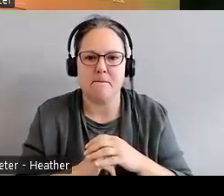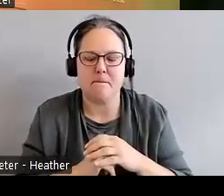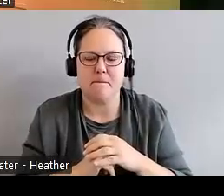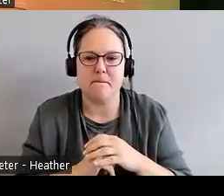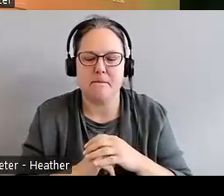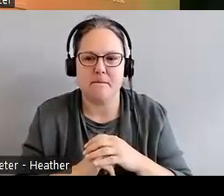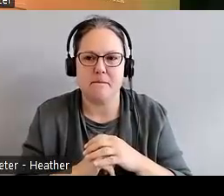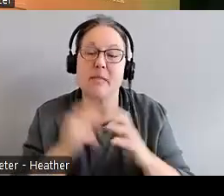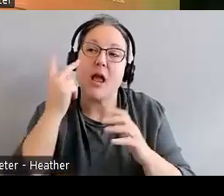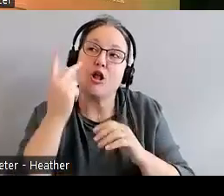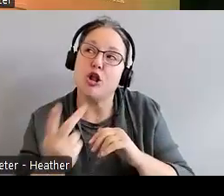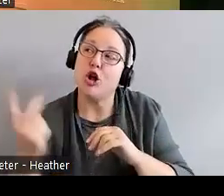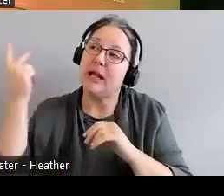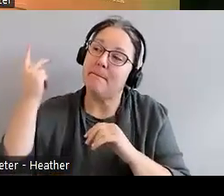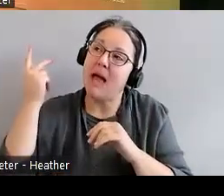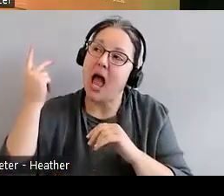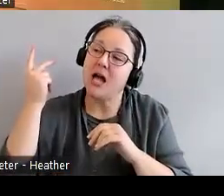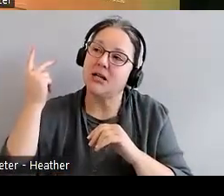it is also a very